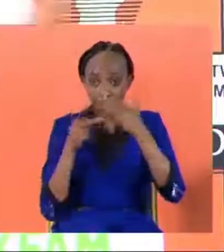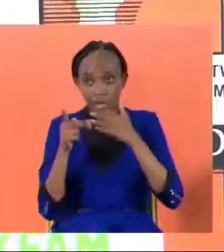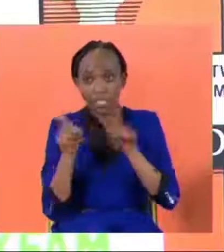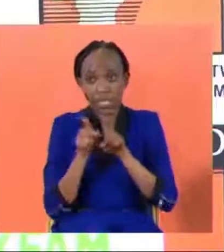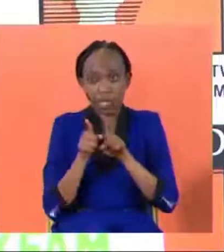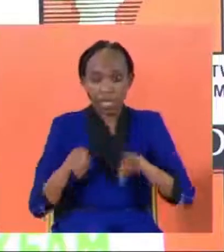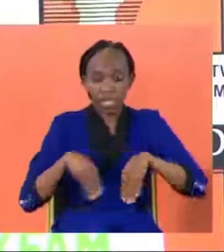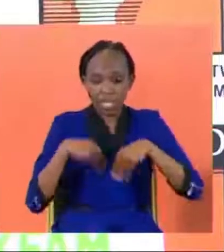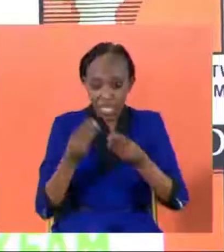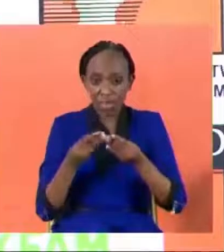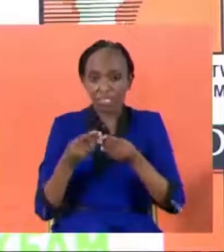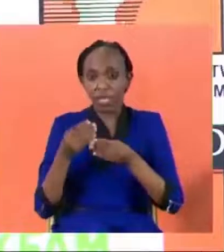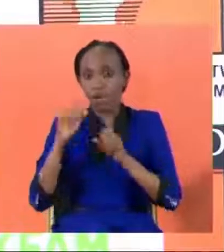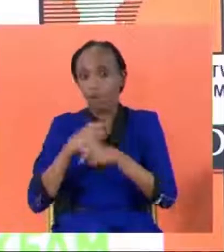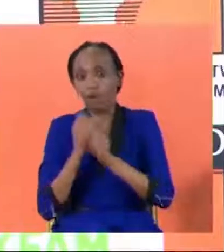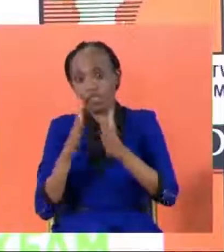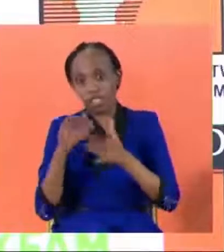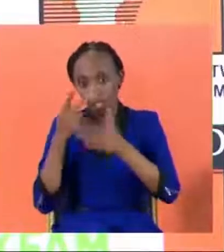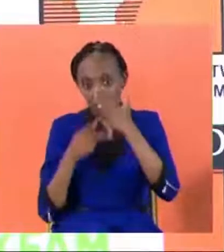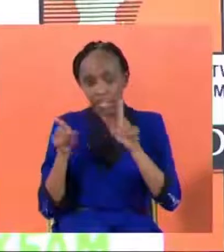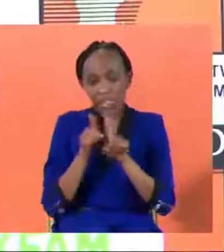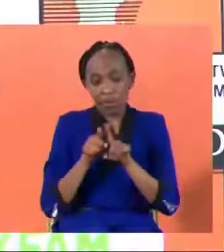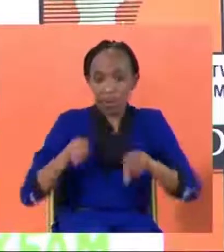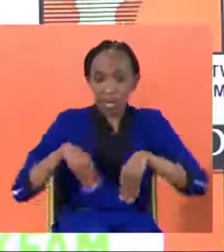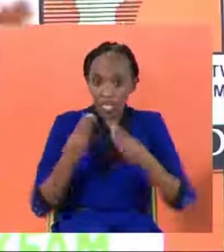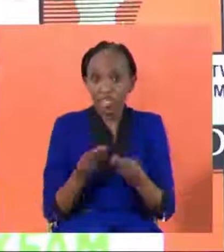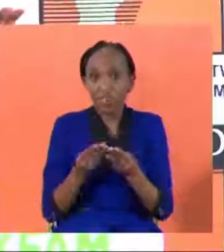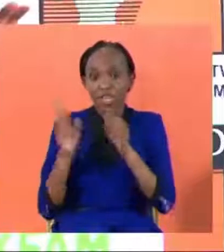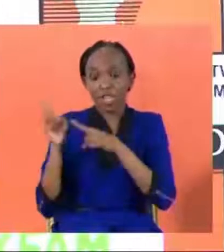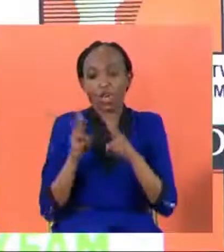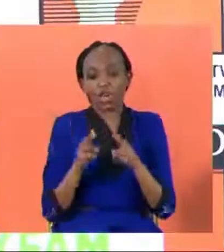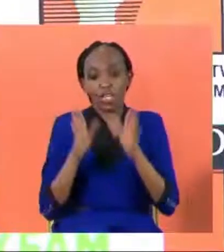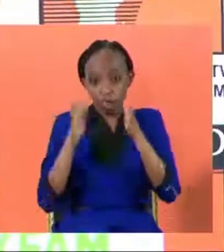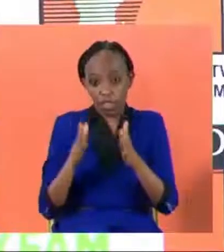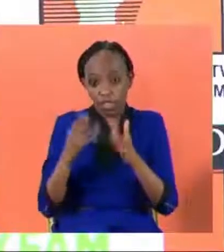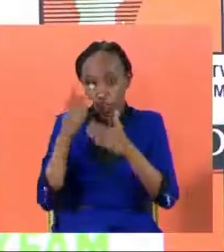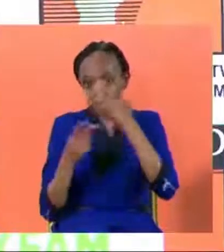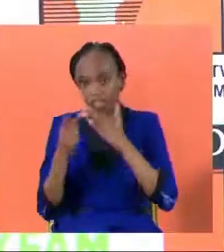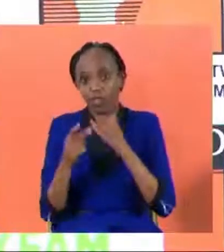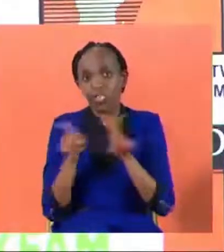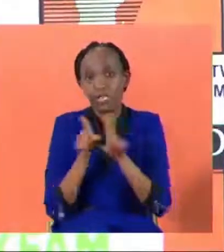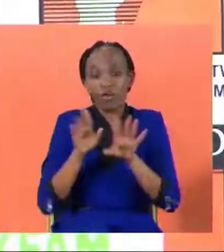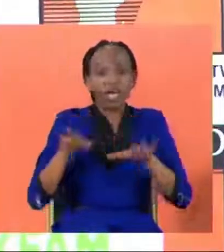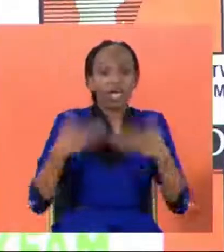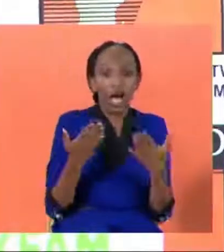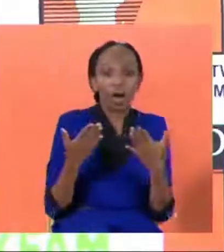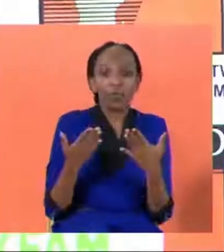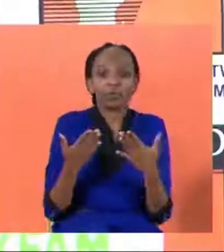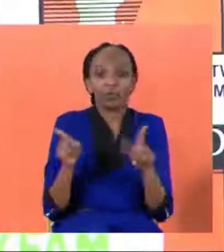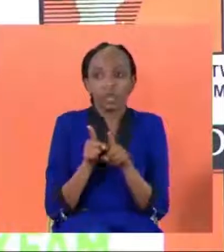the manufacturers perspective, and in it as well, you're giving the ordinary citizens perspective as well, and how they are